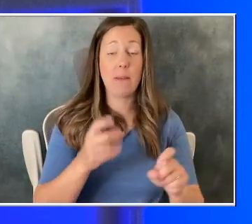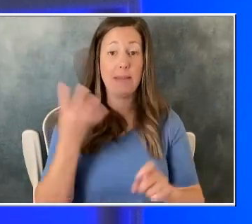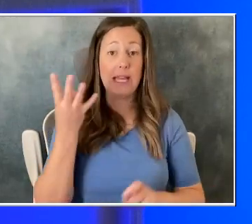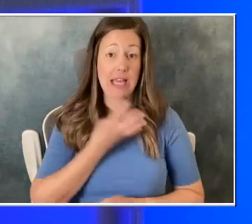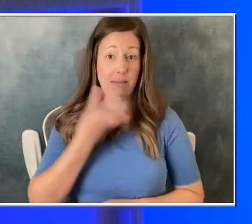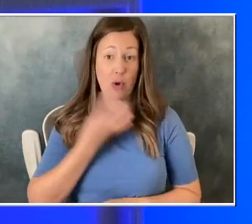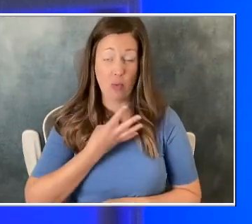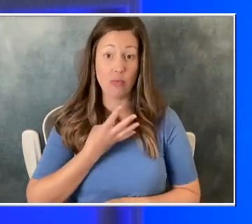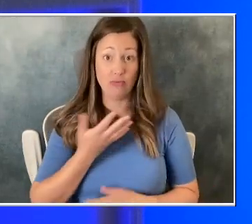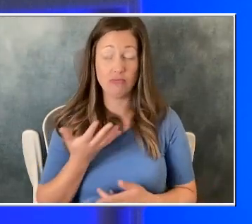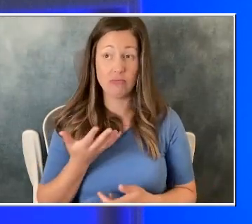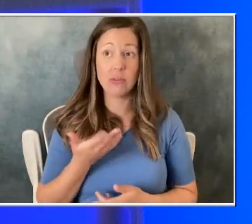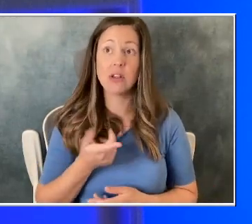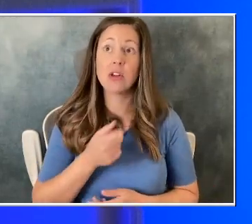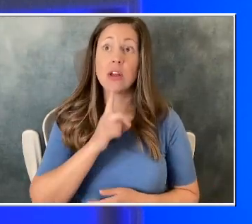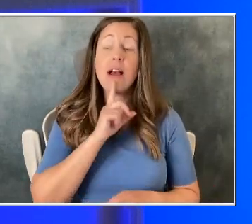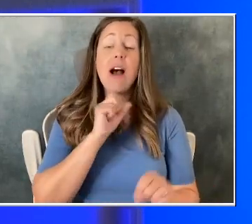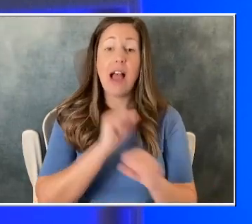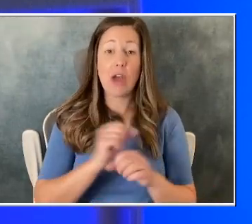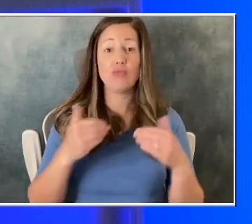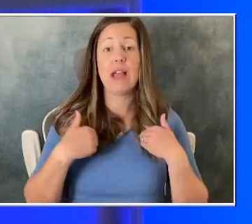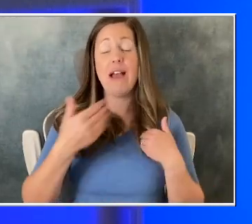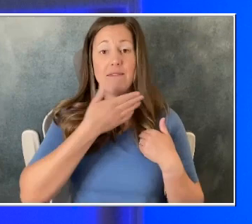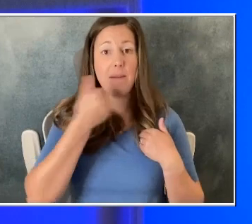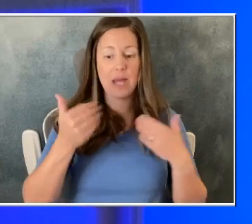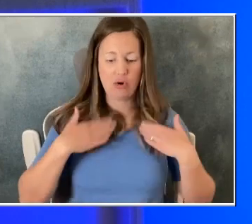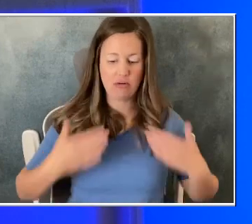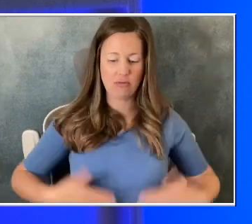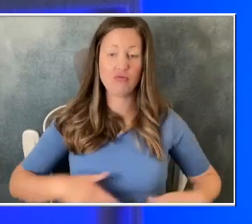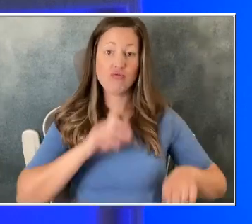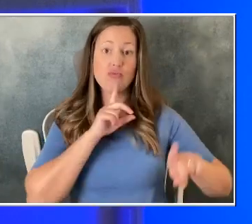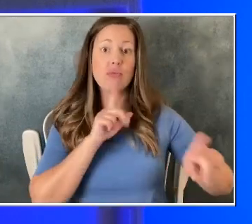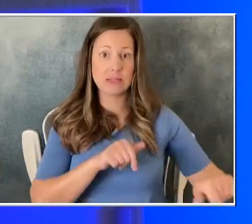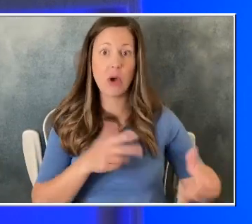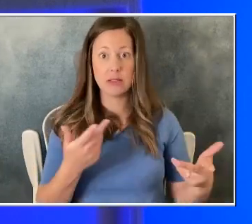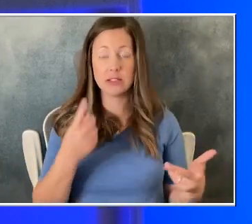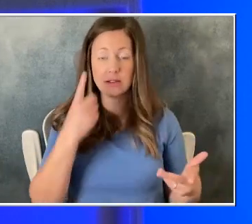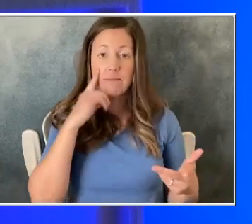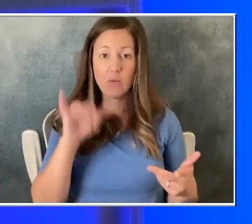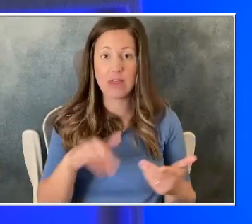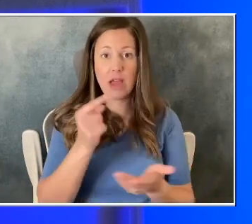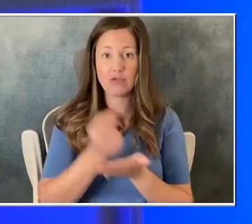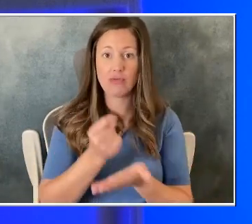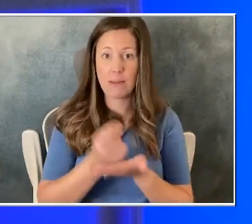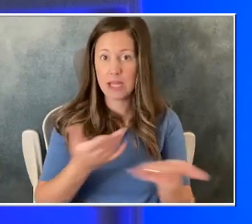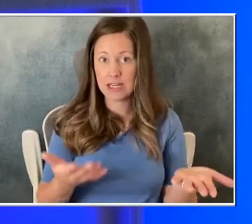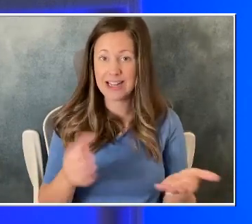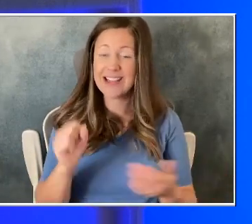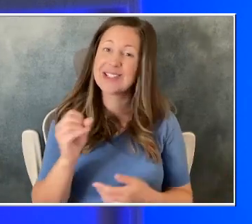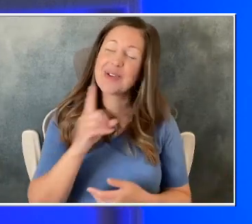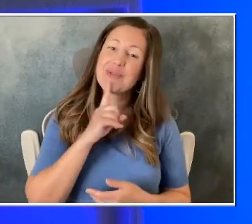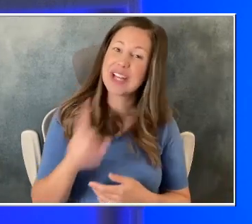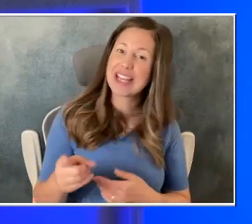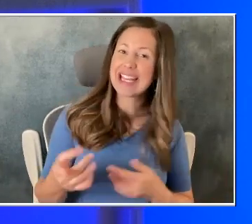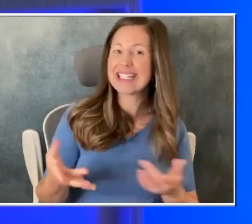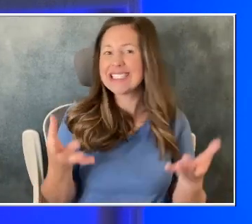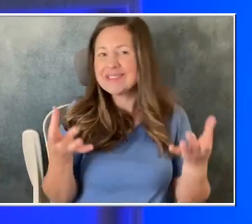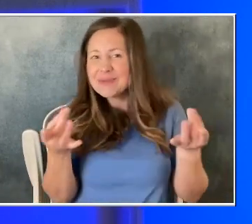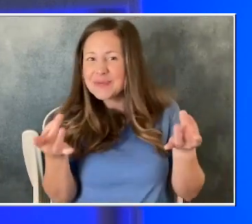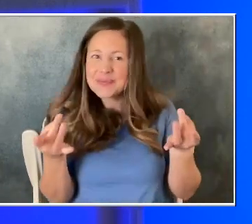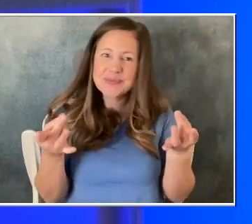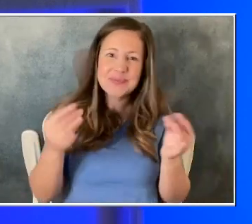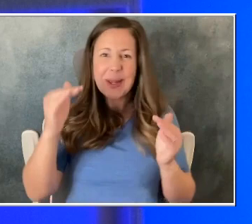chemotherapies, may actually have a better response, anti-cancer response to that treatment. Okay. So it's a delicate balance